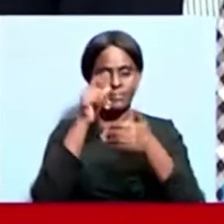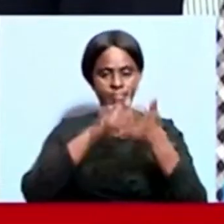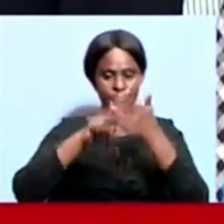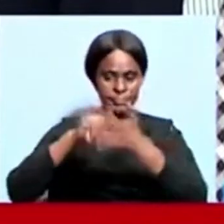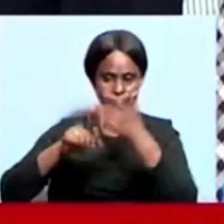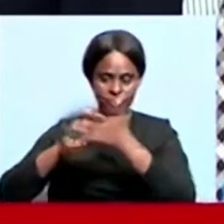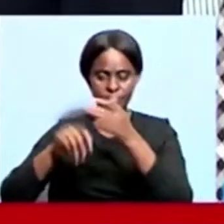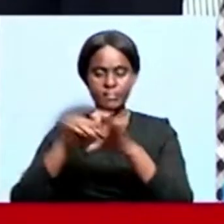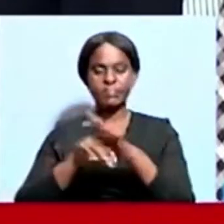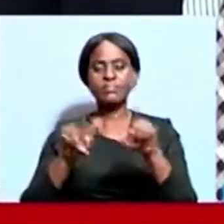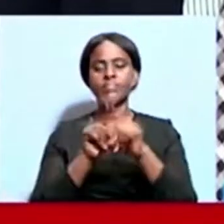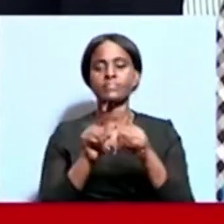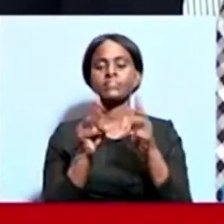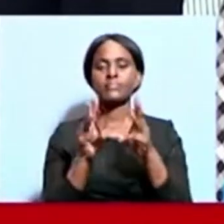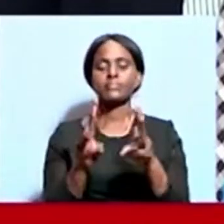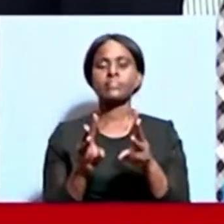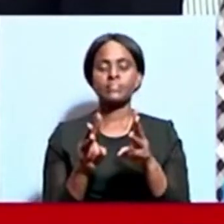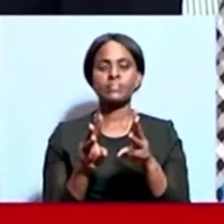at source.